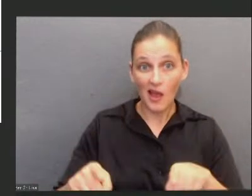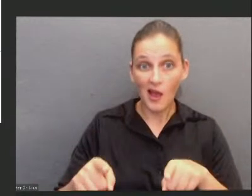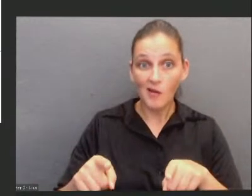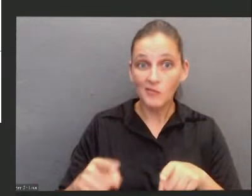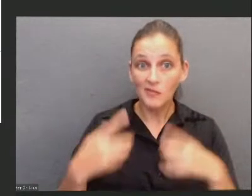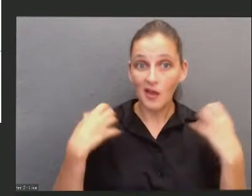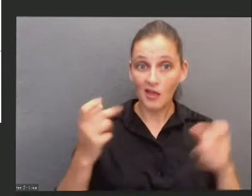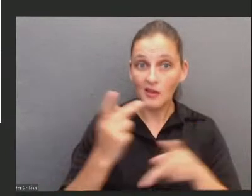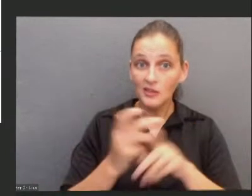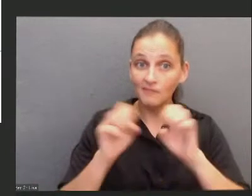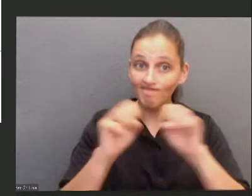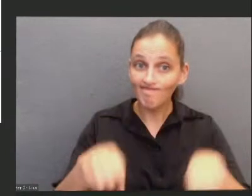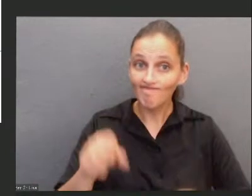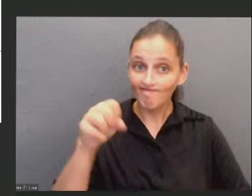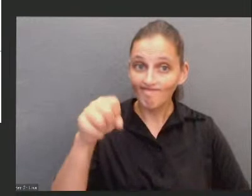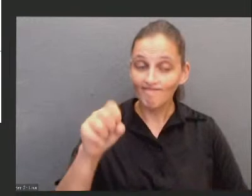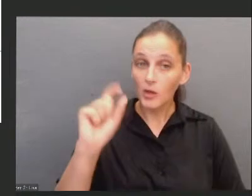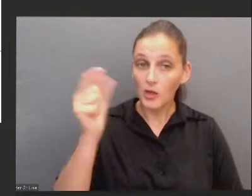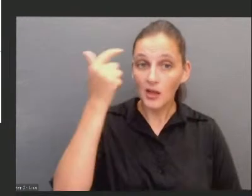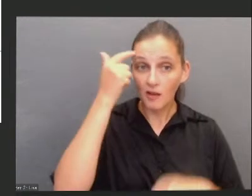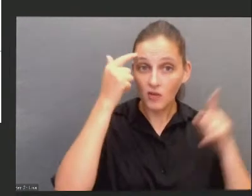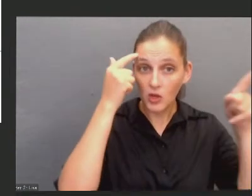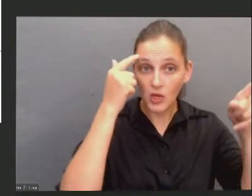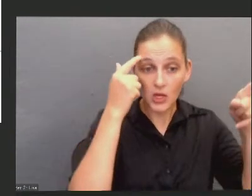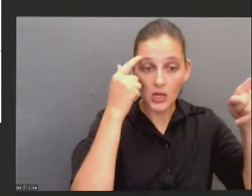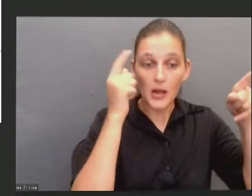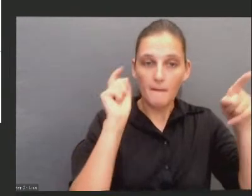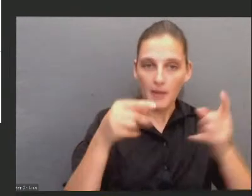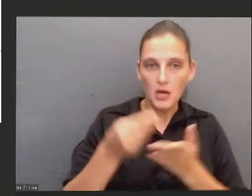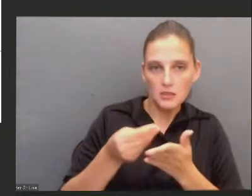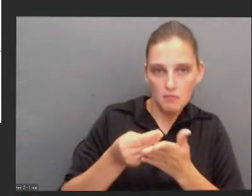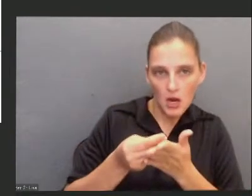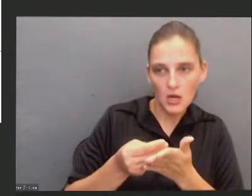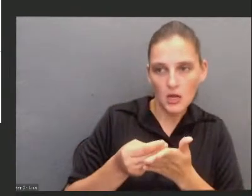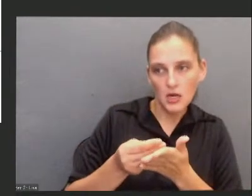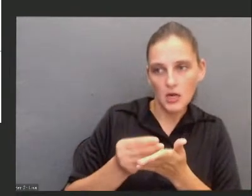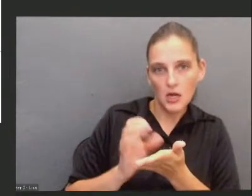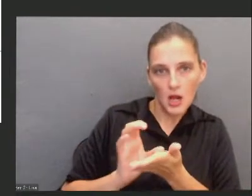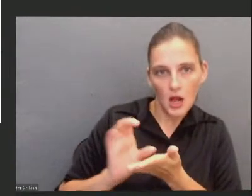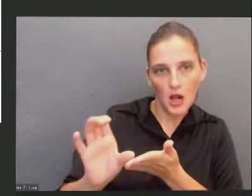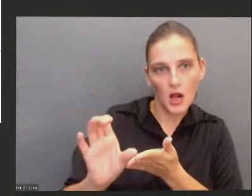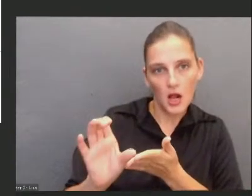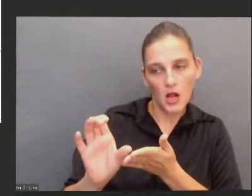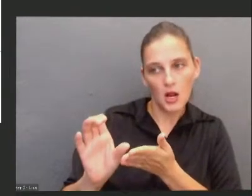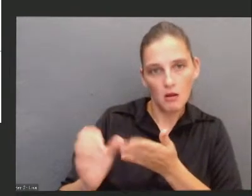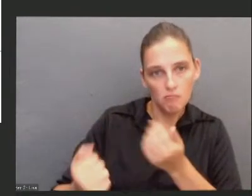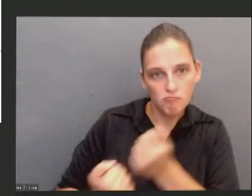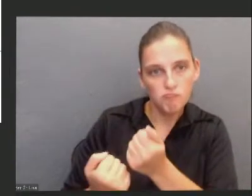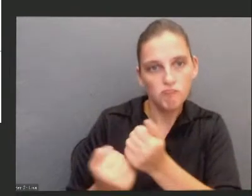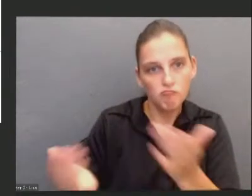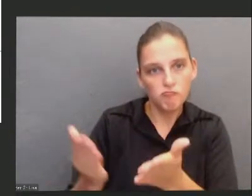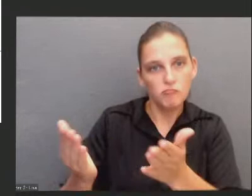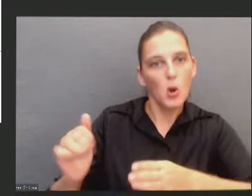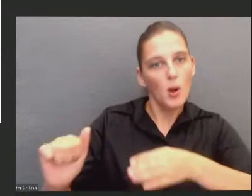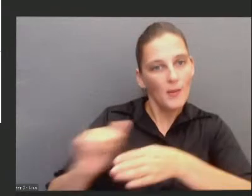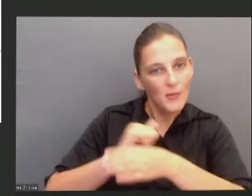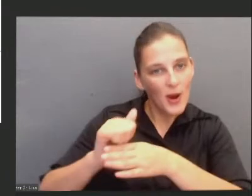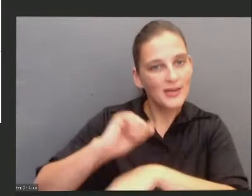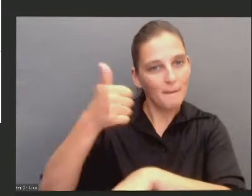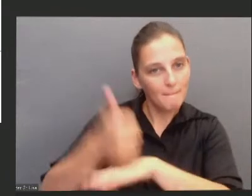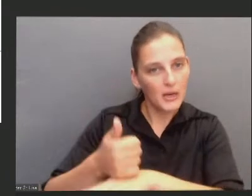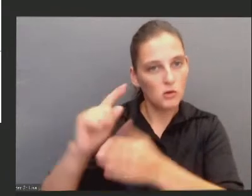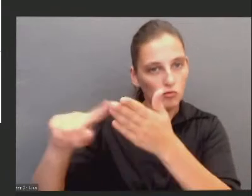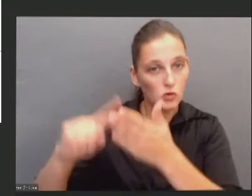government should actively fund and promote practice-based research that seeks to minimize and ideally eliminate